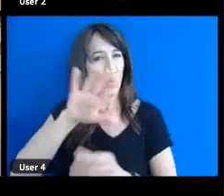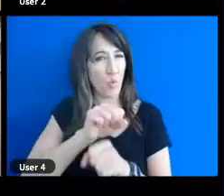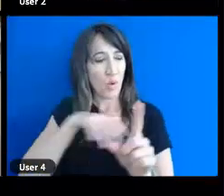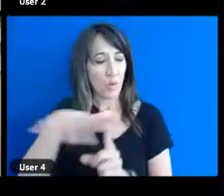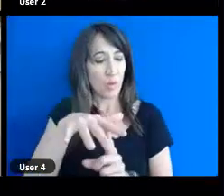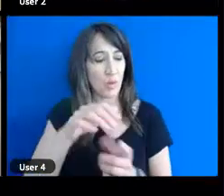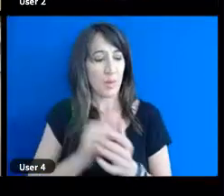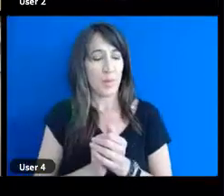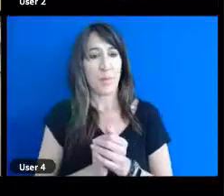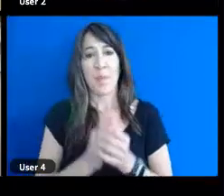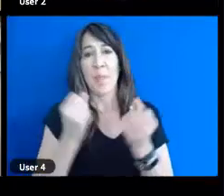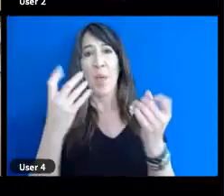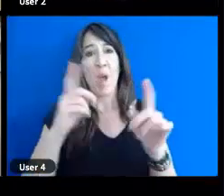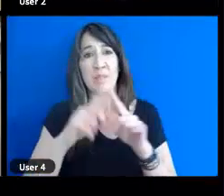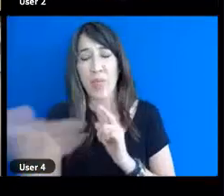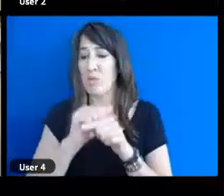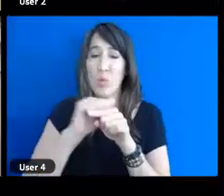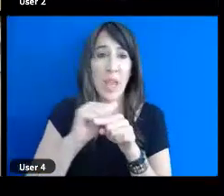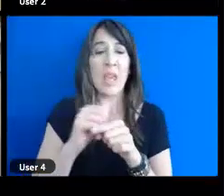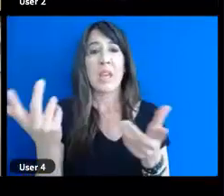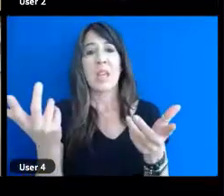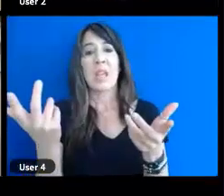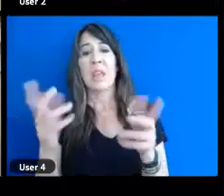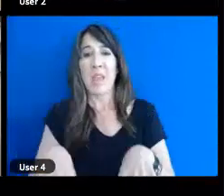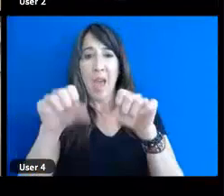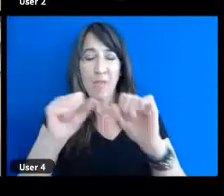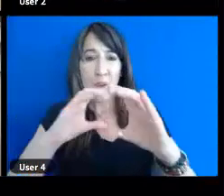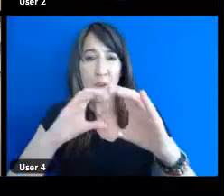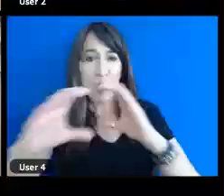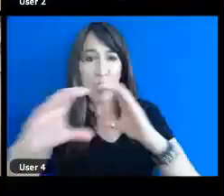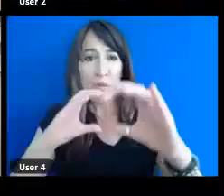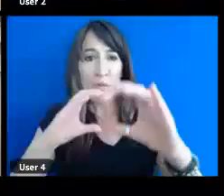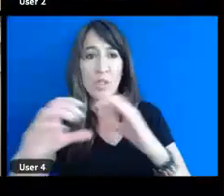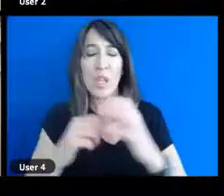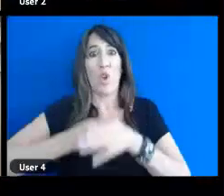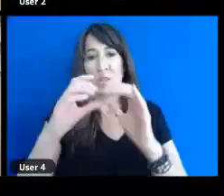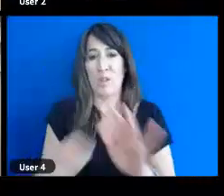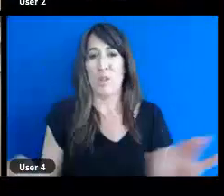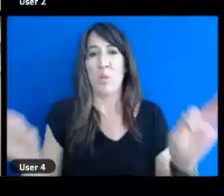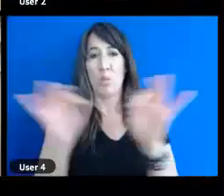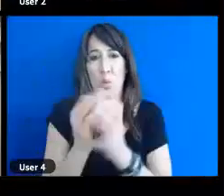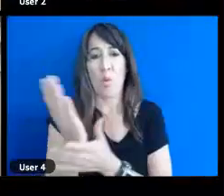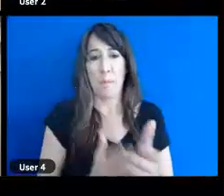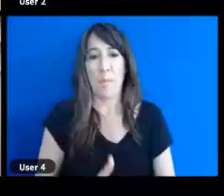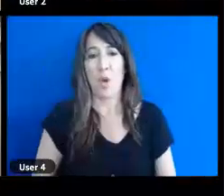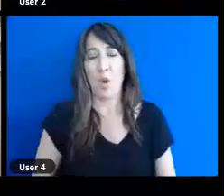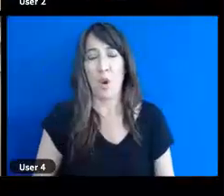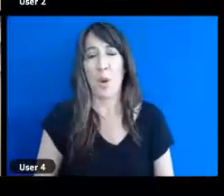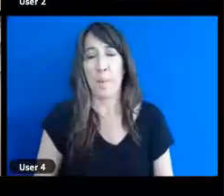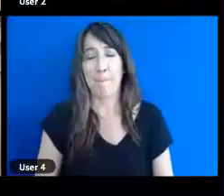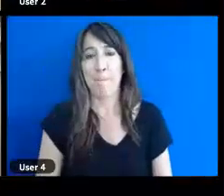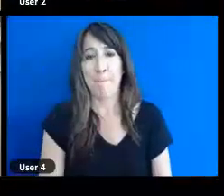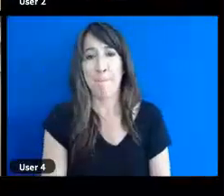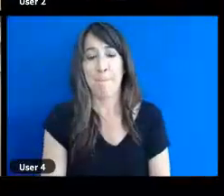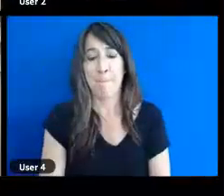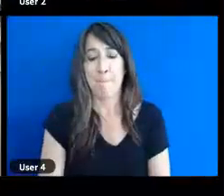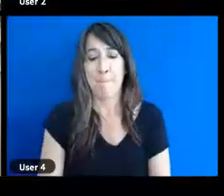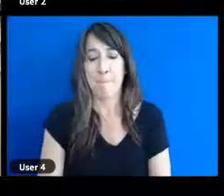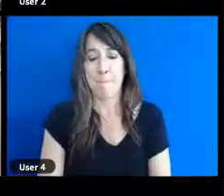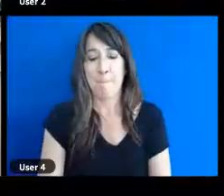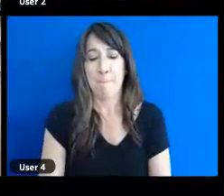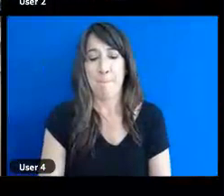spoken about. It could be training, it could be having conversations. Even just starting conversations is an important